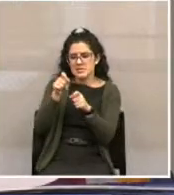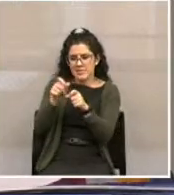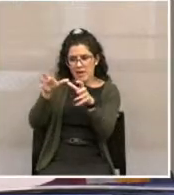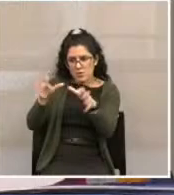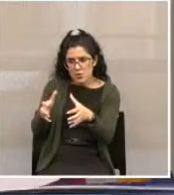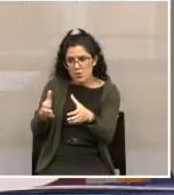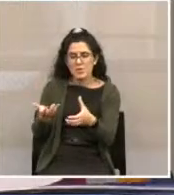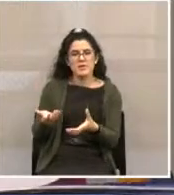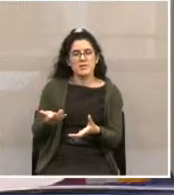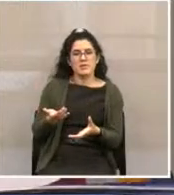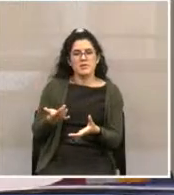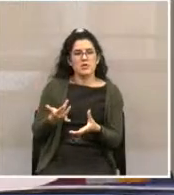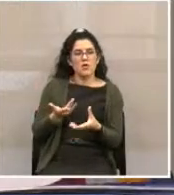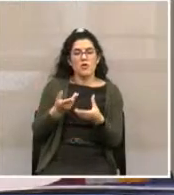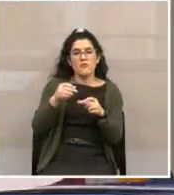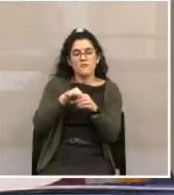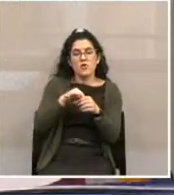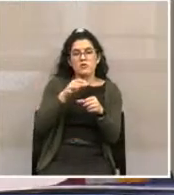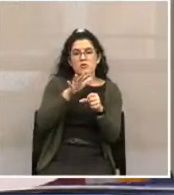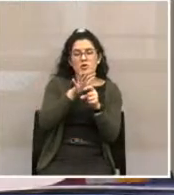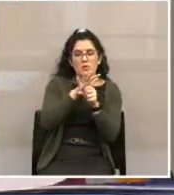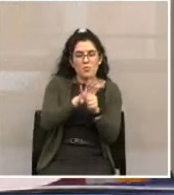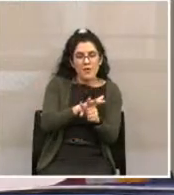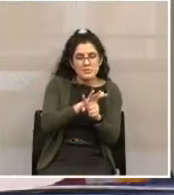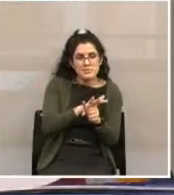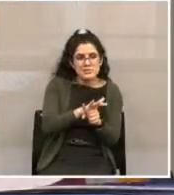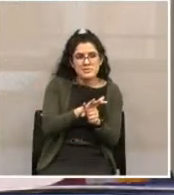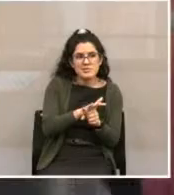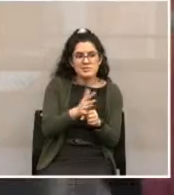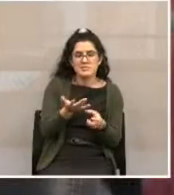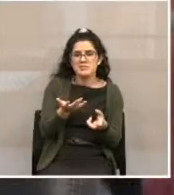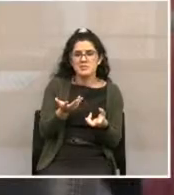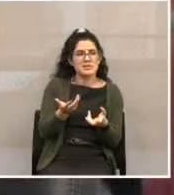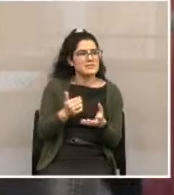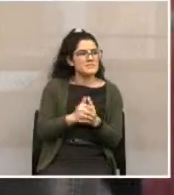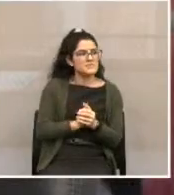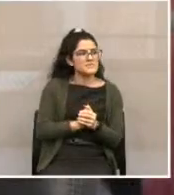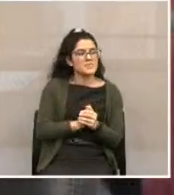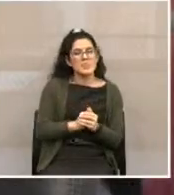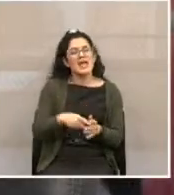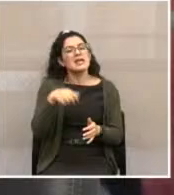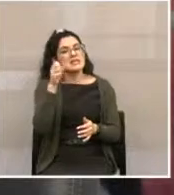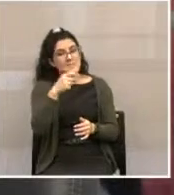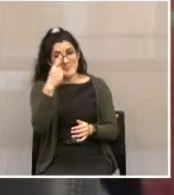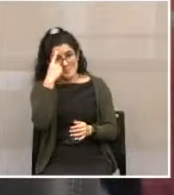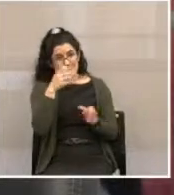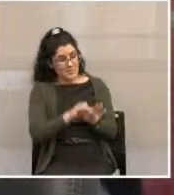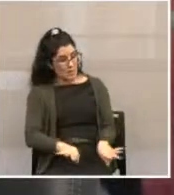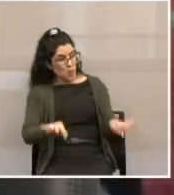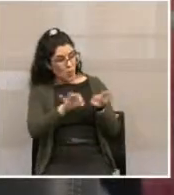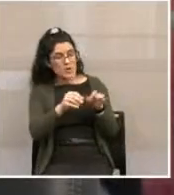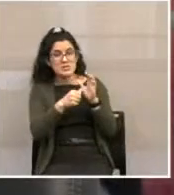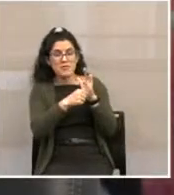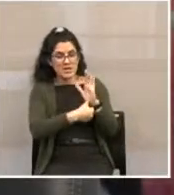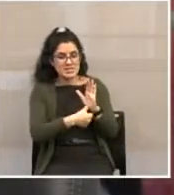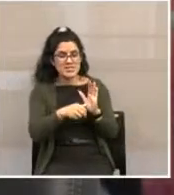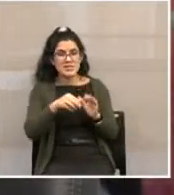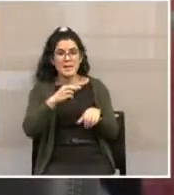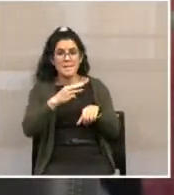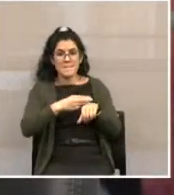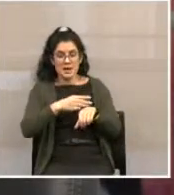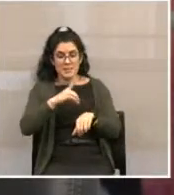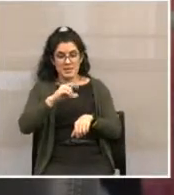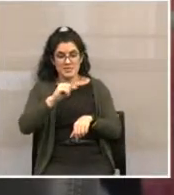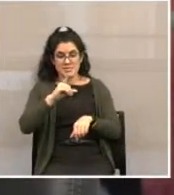with voter suppression tactics as a result of these efforts? Yeah, I think it's important to emphasize, Miami-Dade County, you have